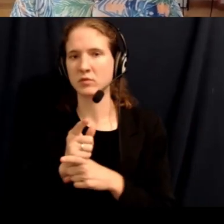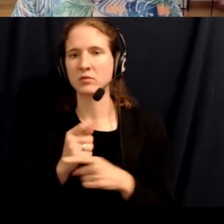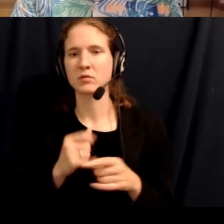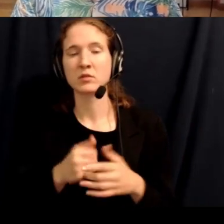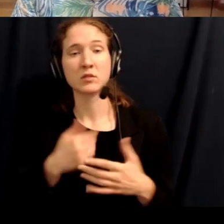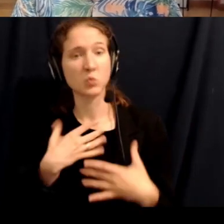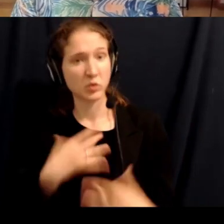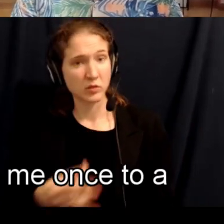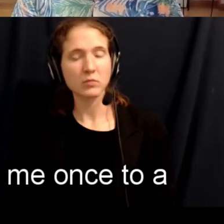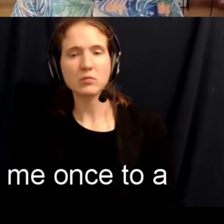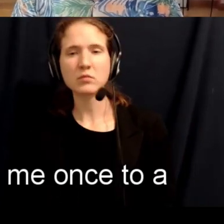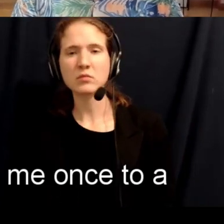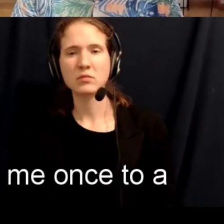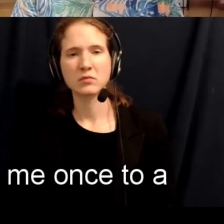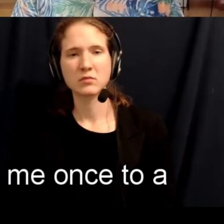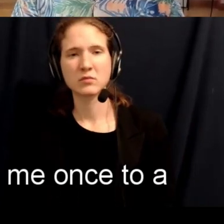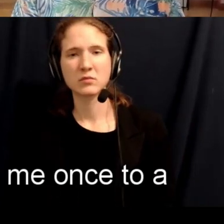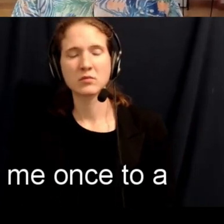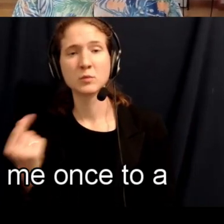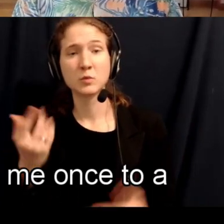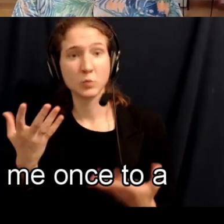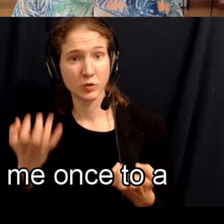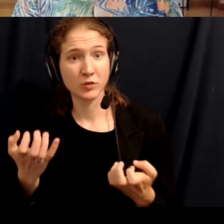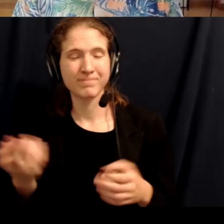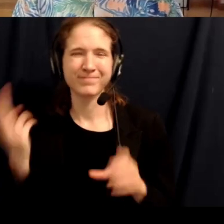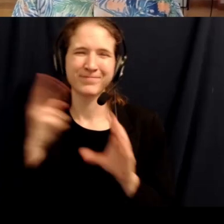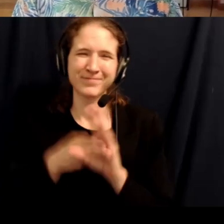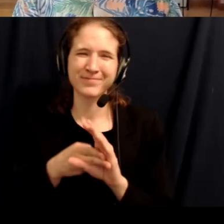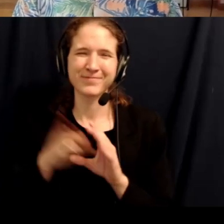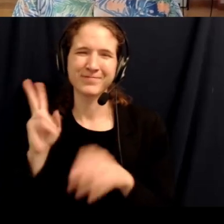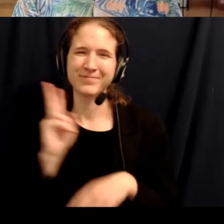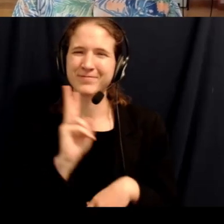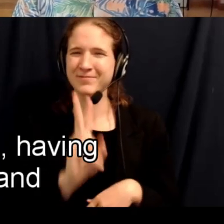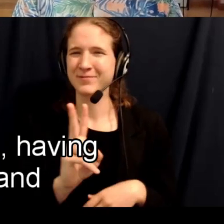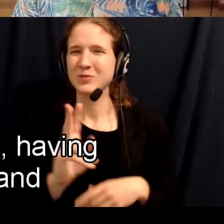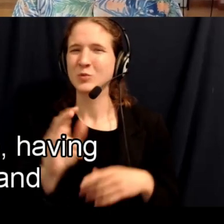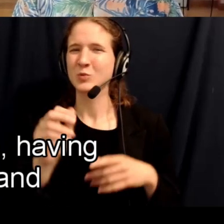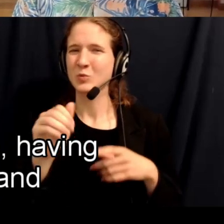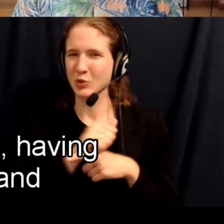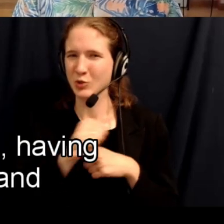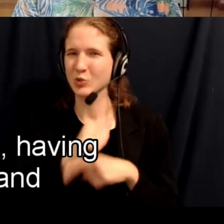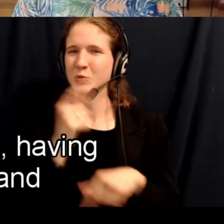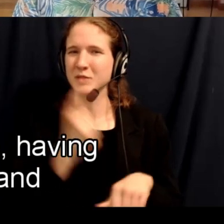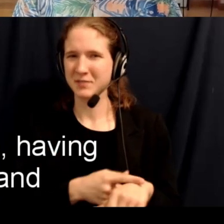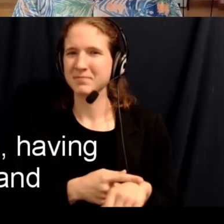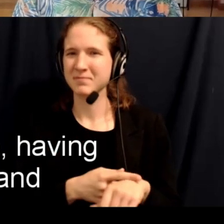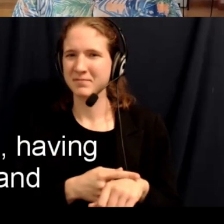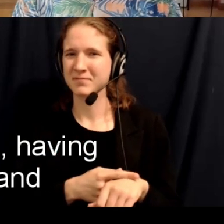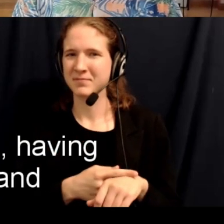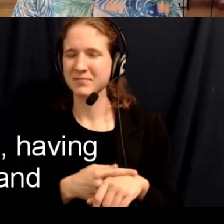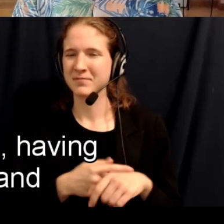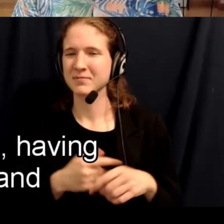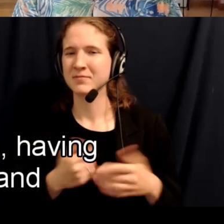interesting. Someone wanted to go with me once to a rehearsal, and I said it was